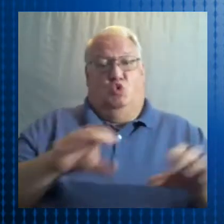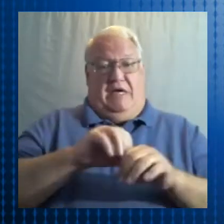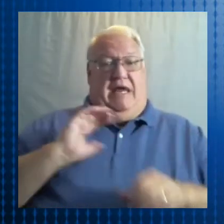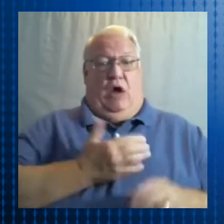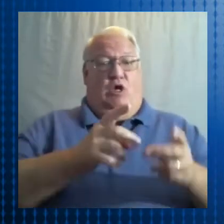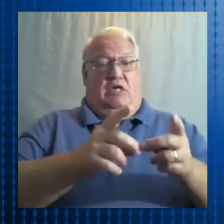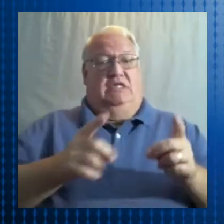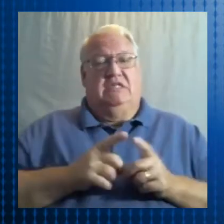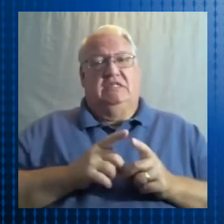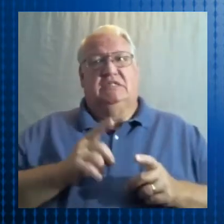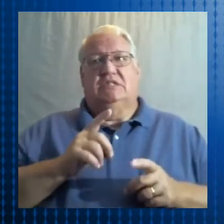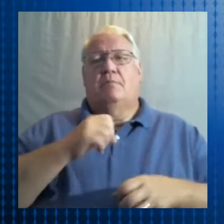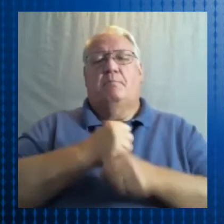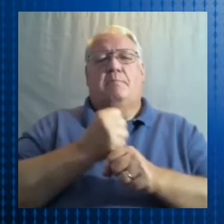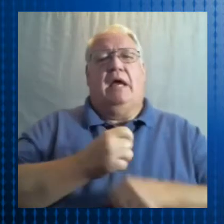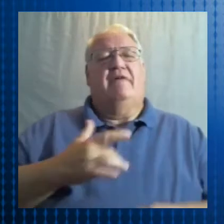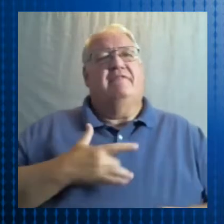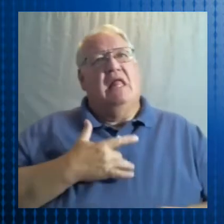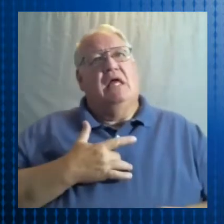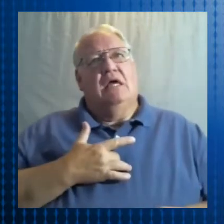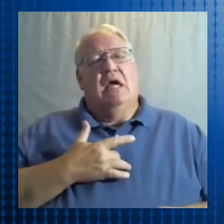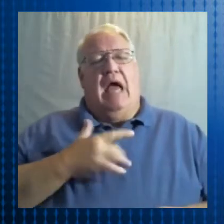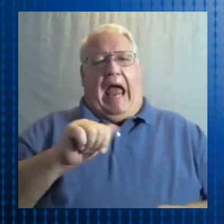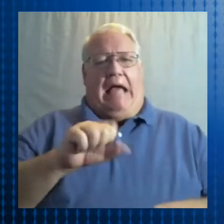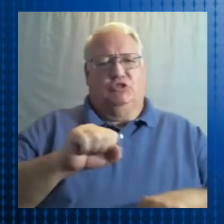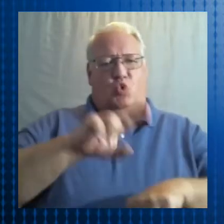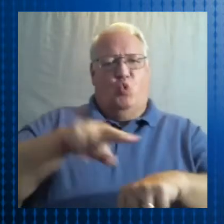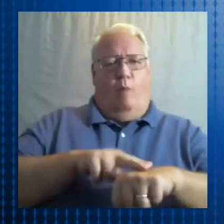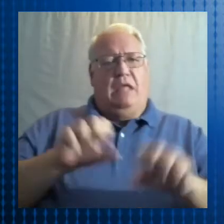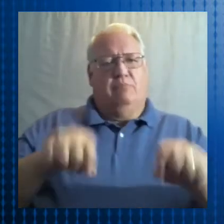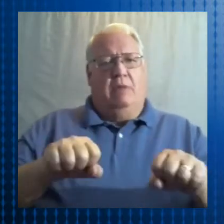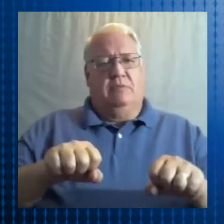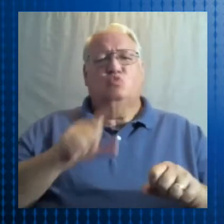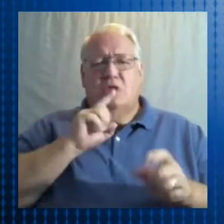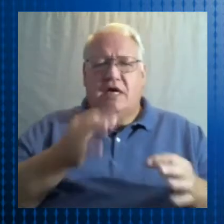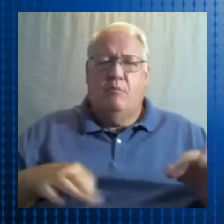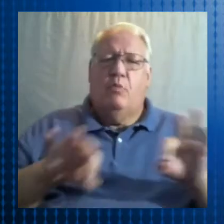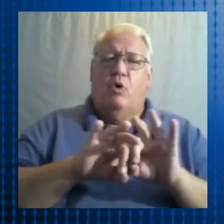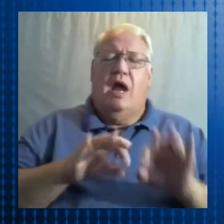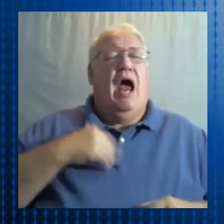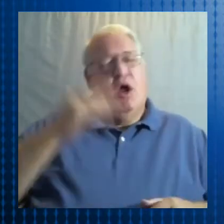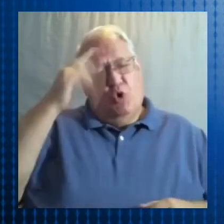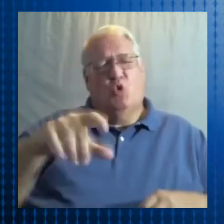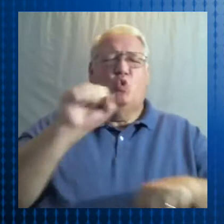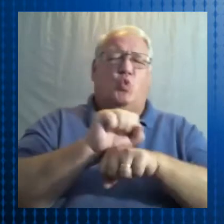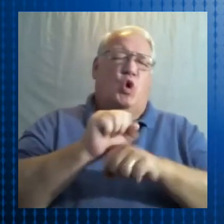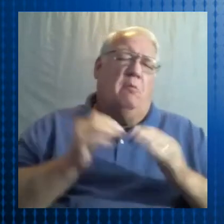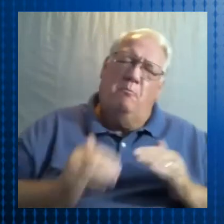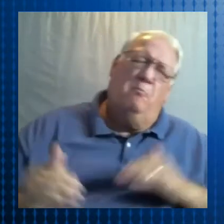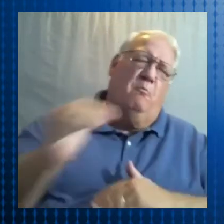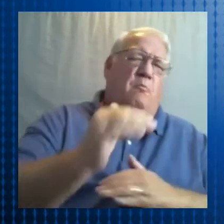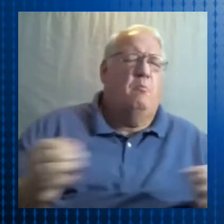sense of normalcy is so important, but I know your work goes far beyond that. Your positive